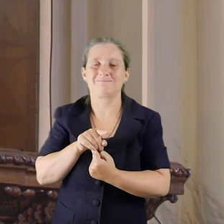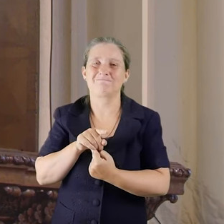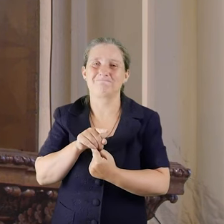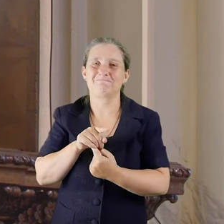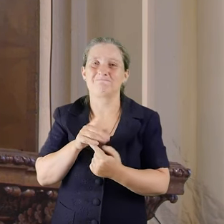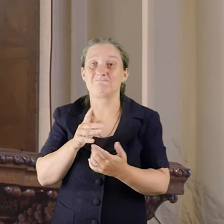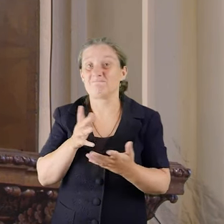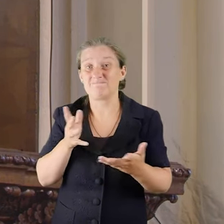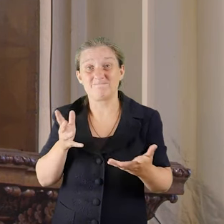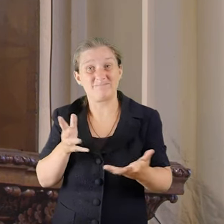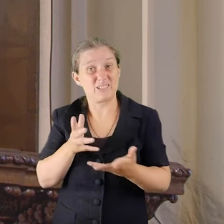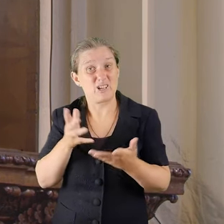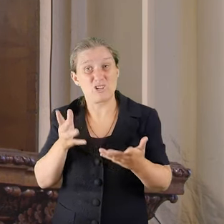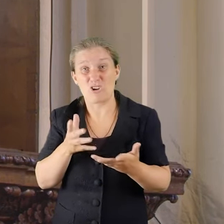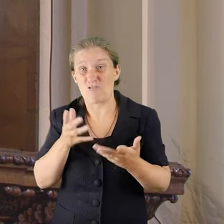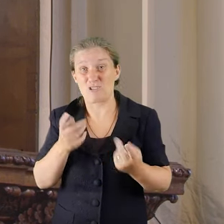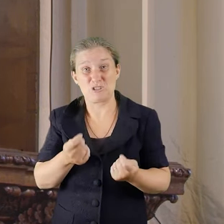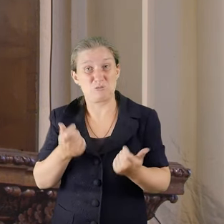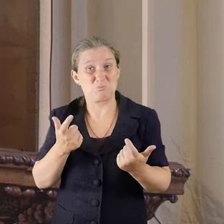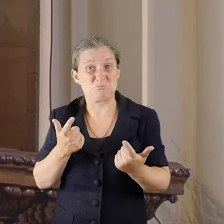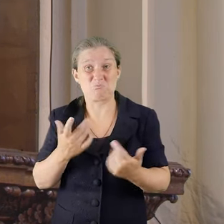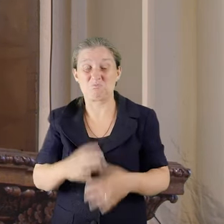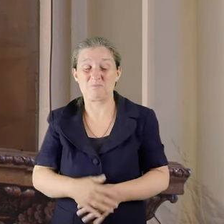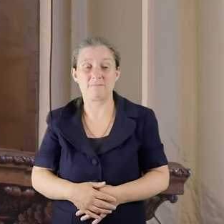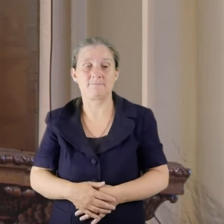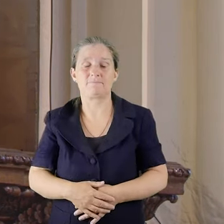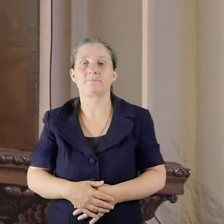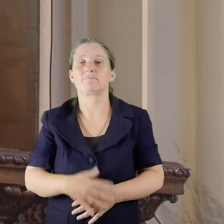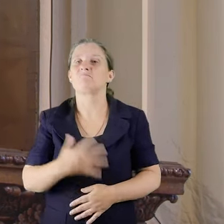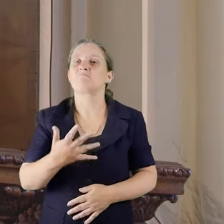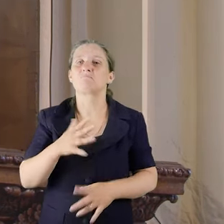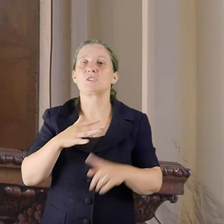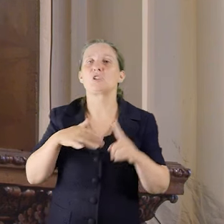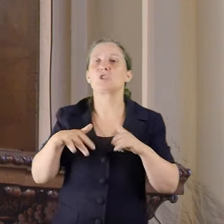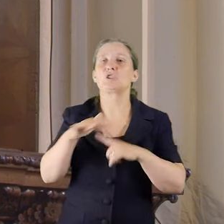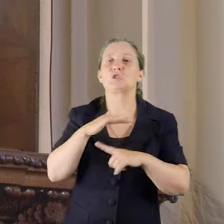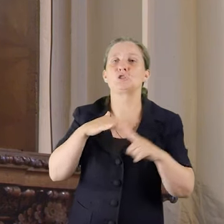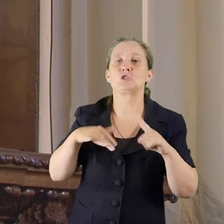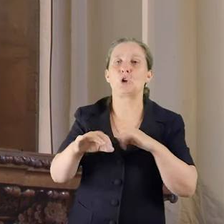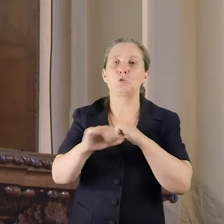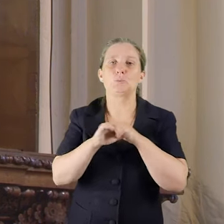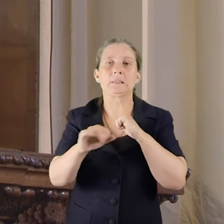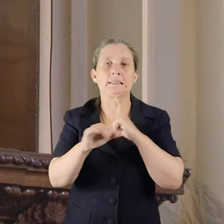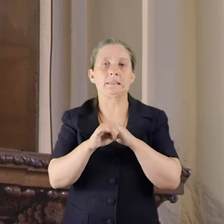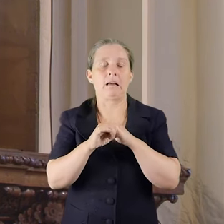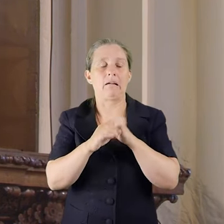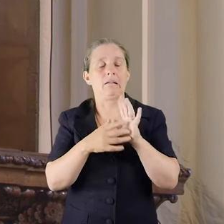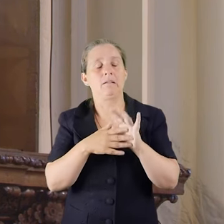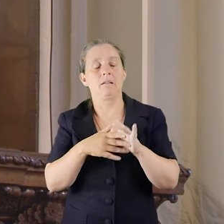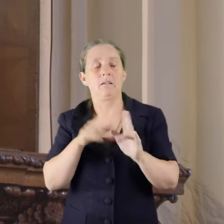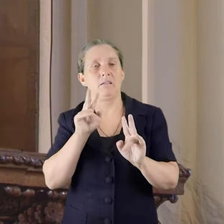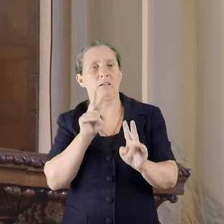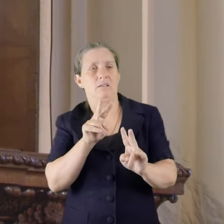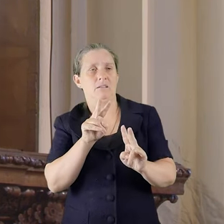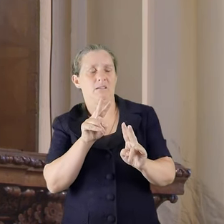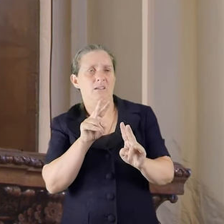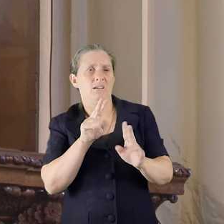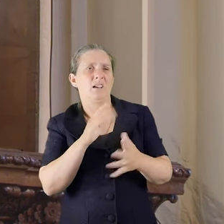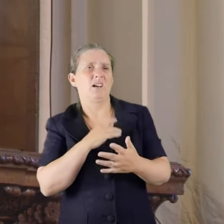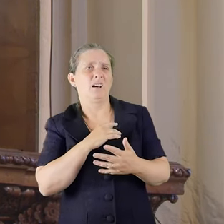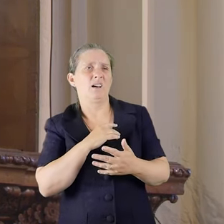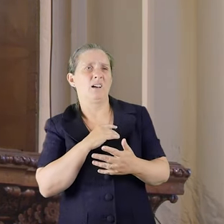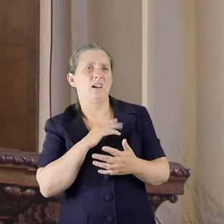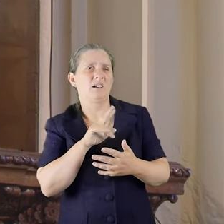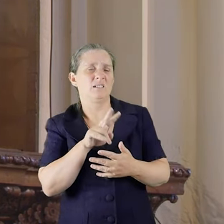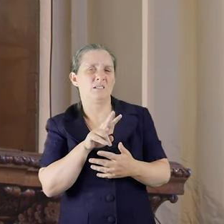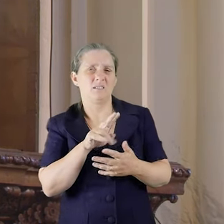rarely encouraged these days. You only have to spend 5 minutes on social media to be told that actually, it would be